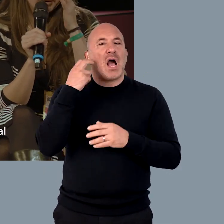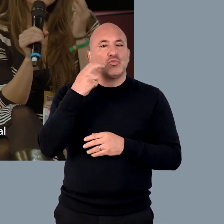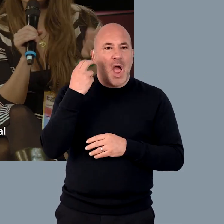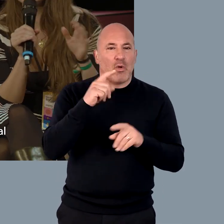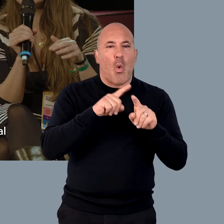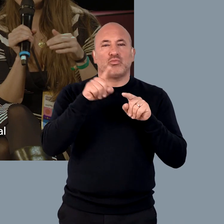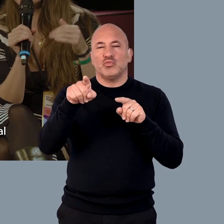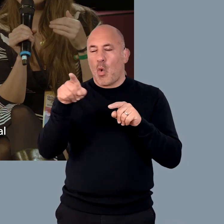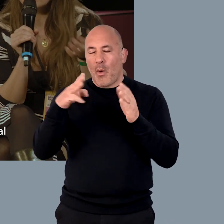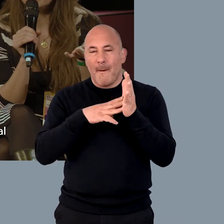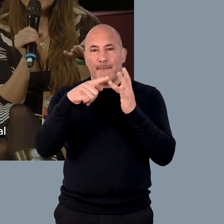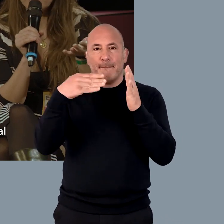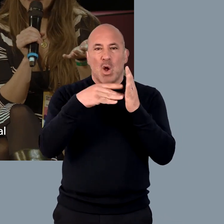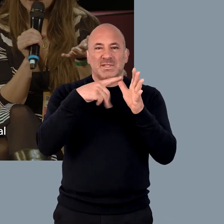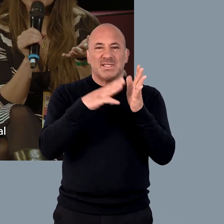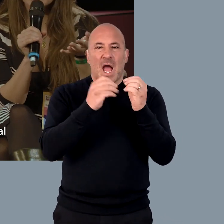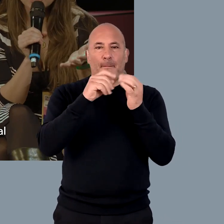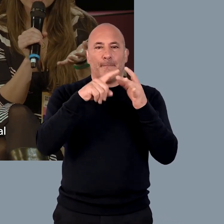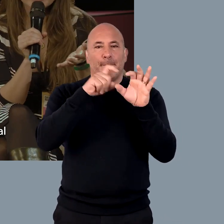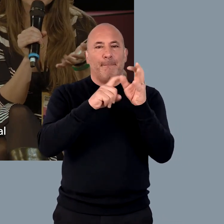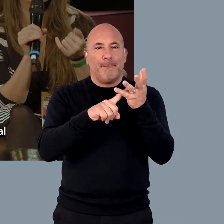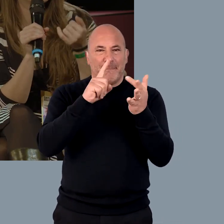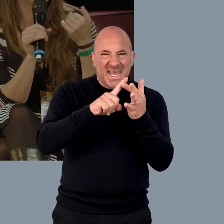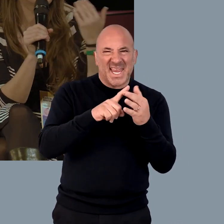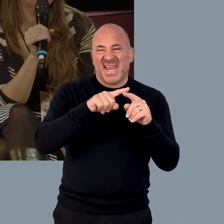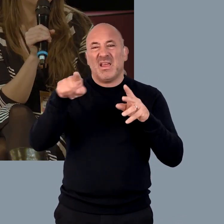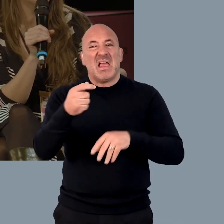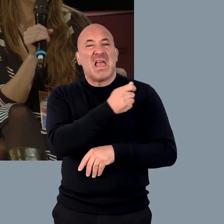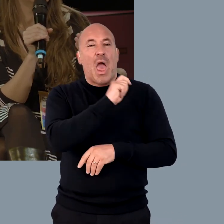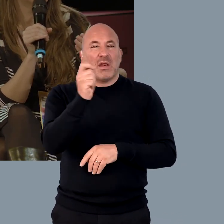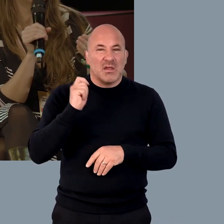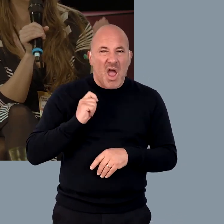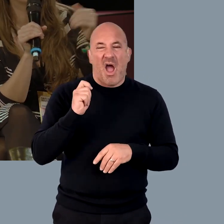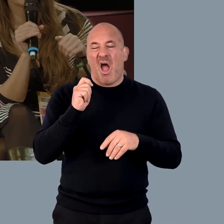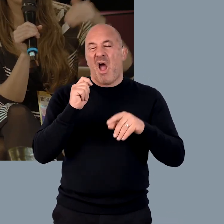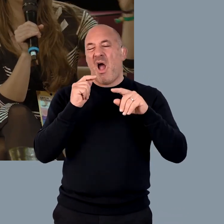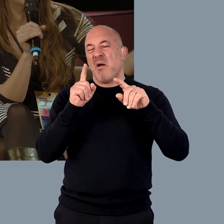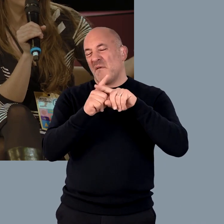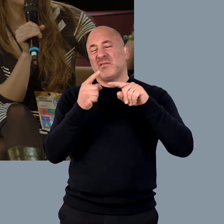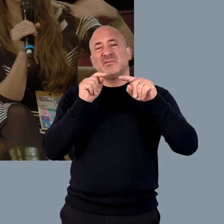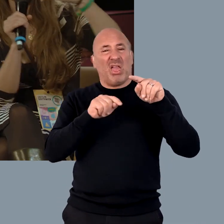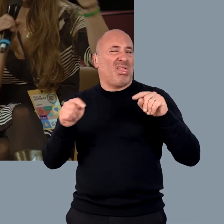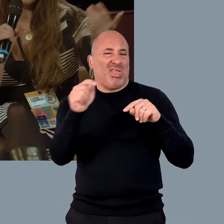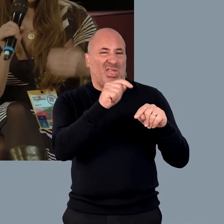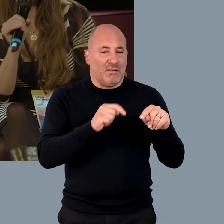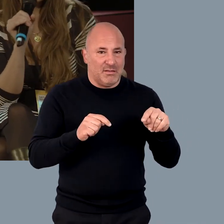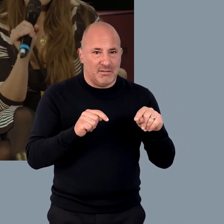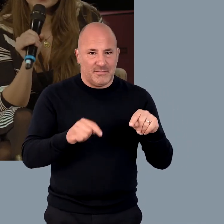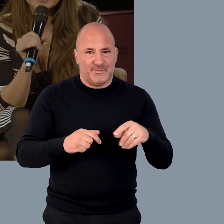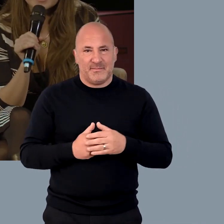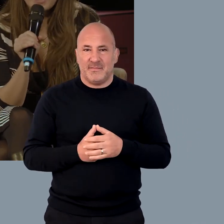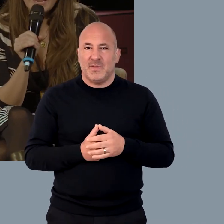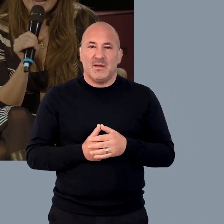And we work very closely with the National Museum of Lagos in Nigeria, as well as several museums in Mozambique and in Kenya and other parts